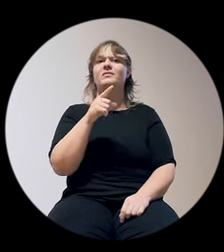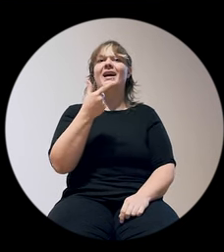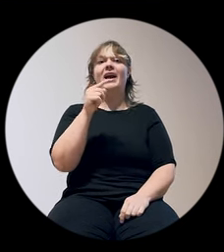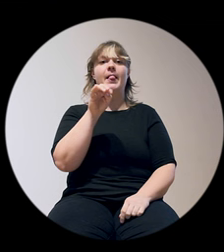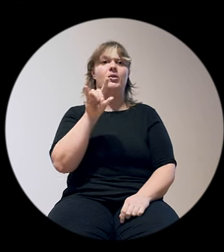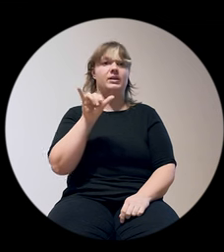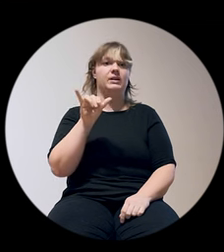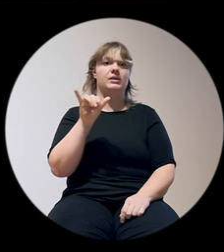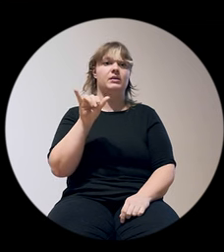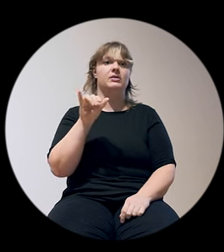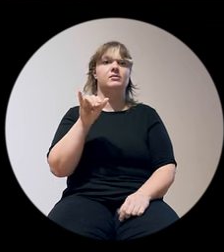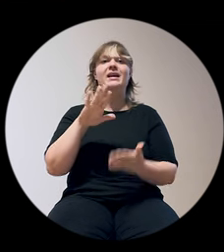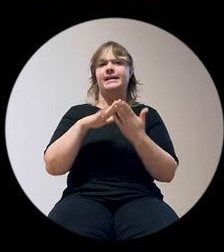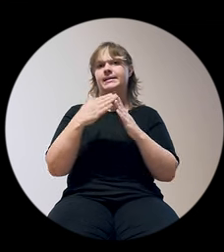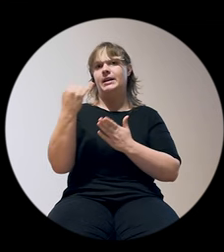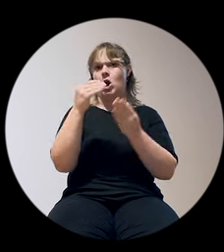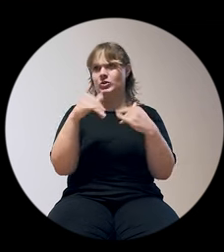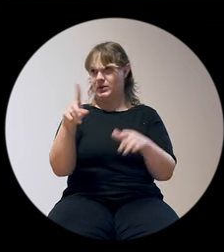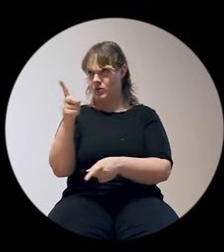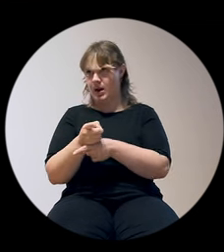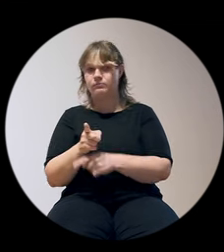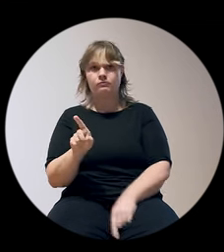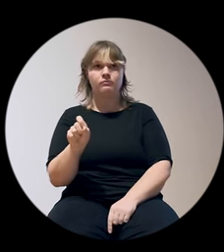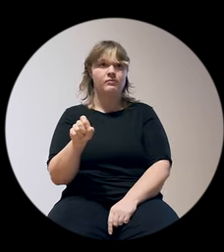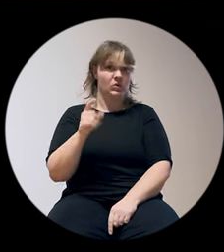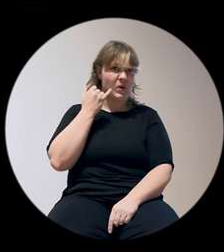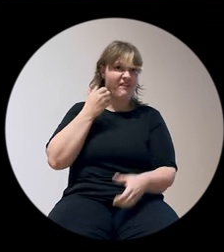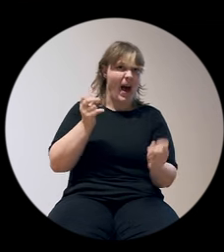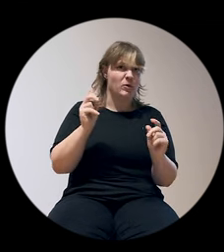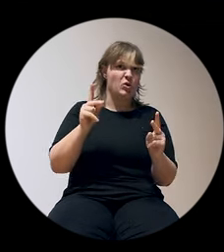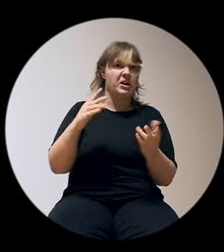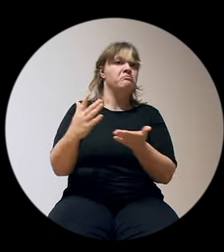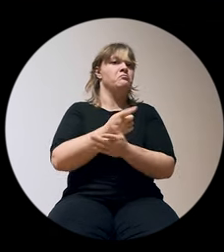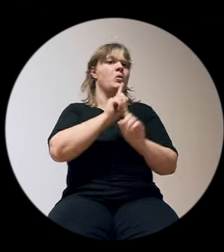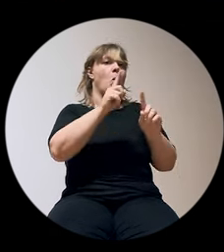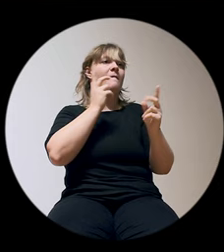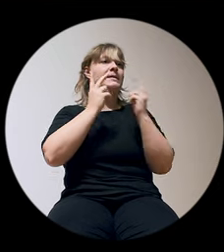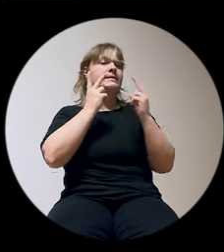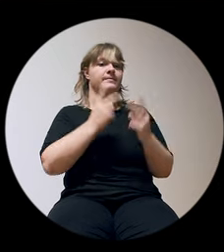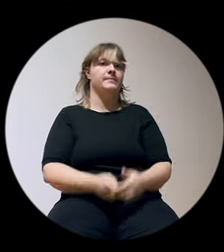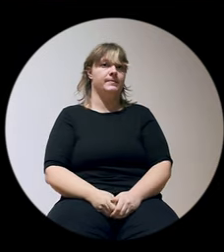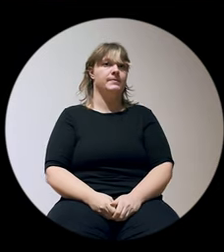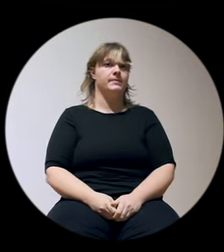gallery, City Art Space, right? So if you get a chance, please do go visit.